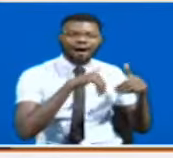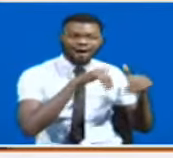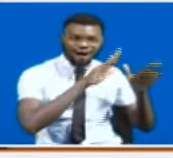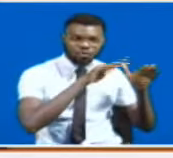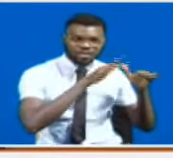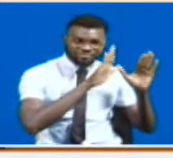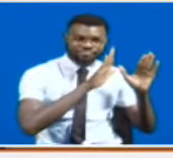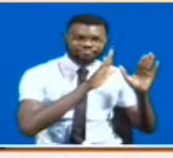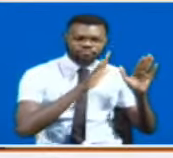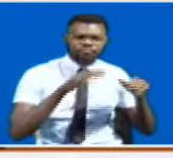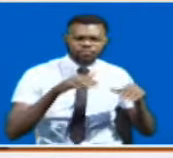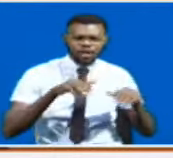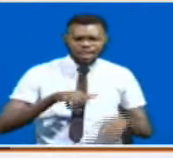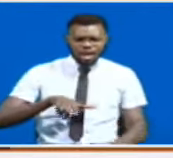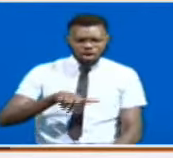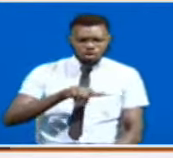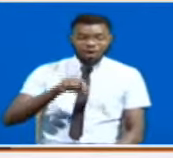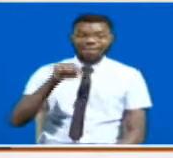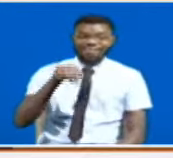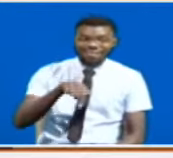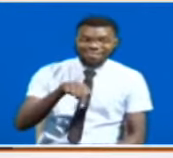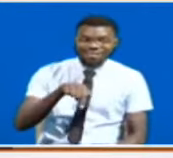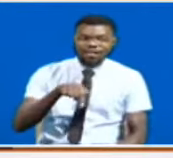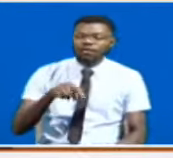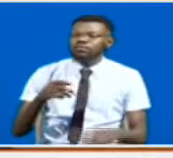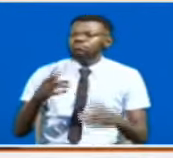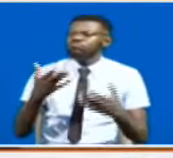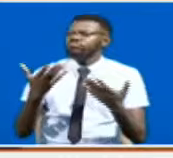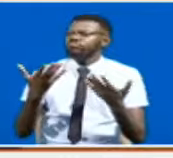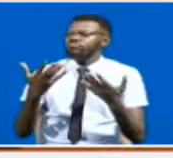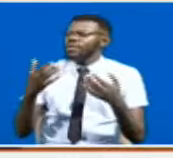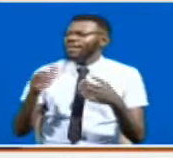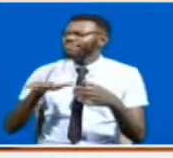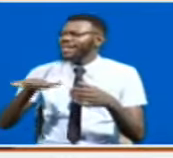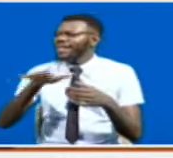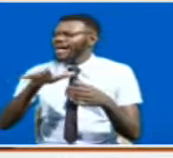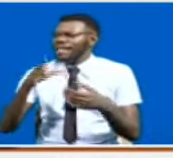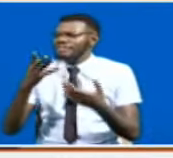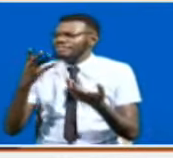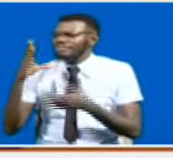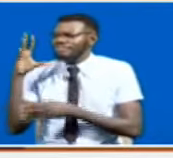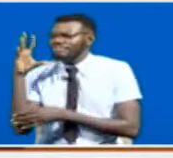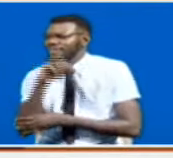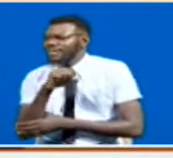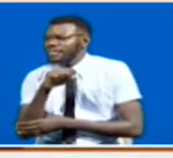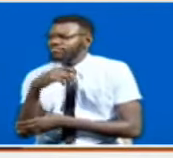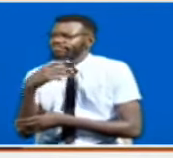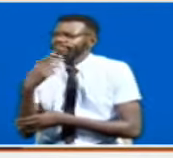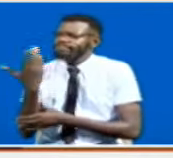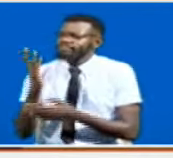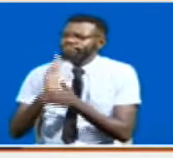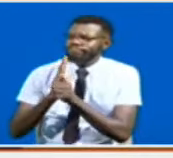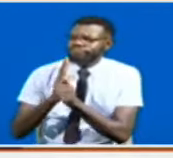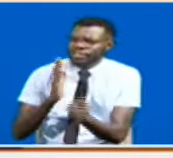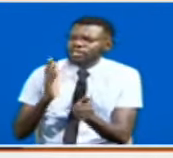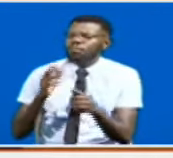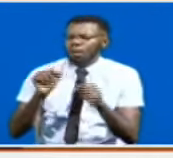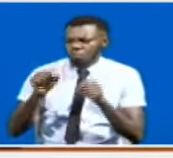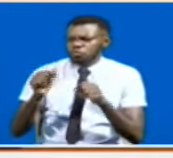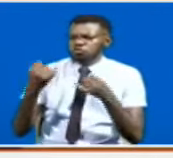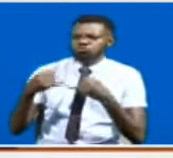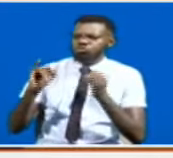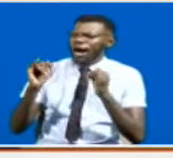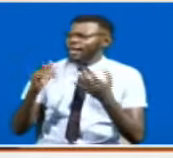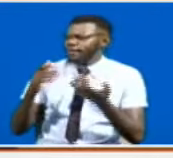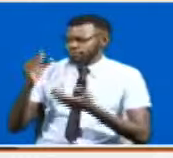is locally, it's in terms of where there are gaps, so that we can sit with the educational institutions